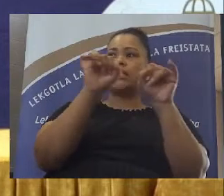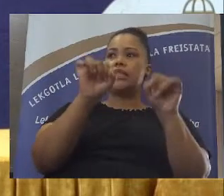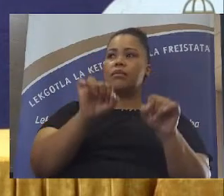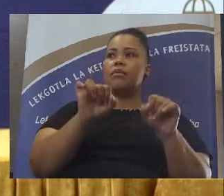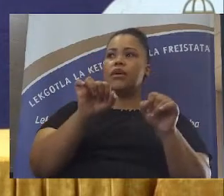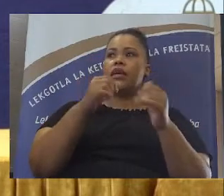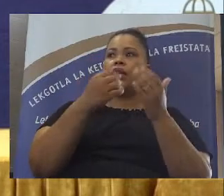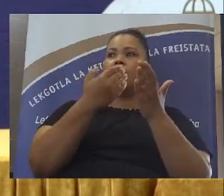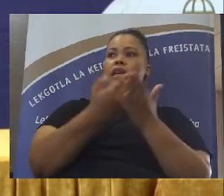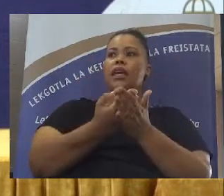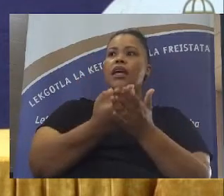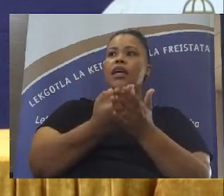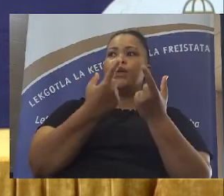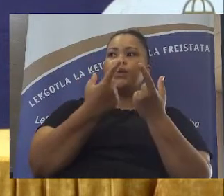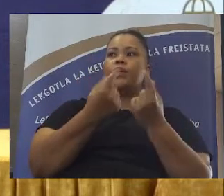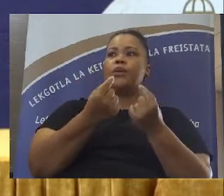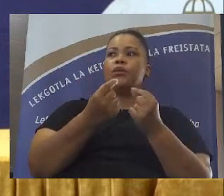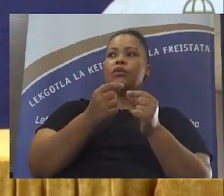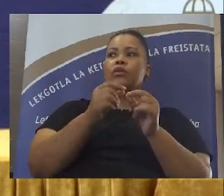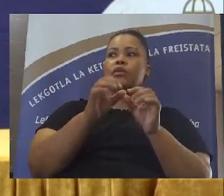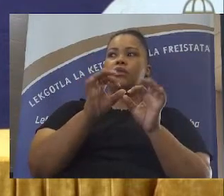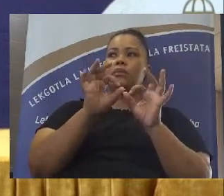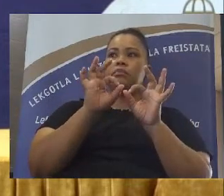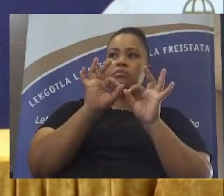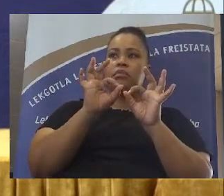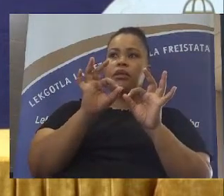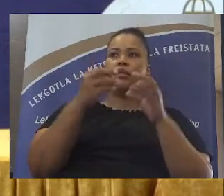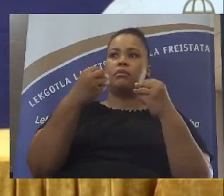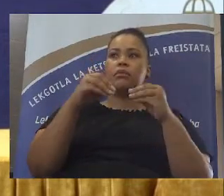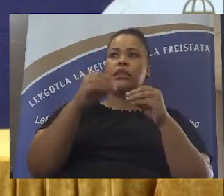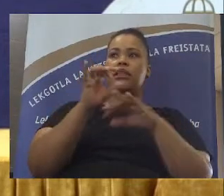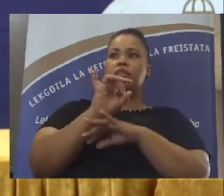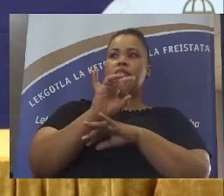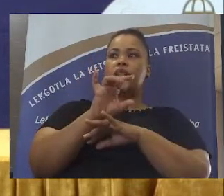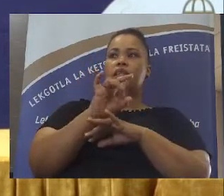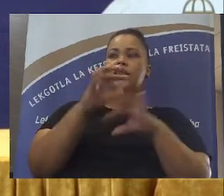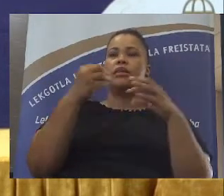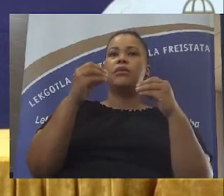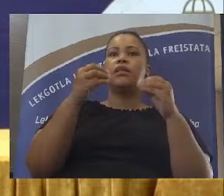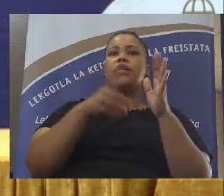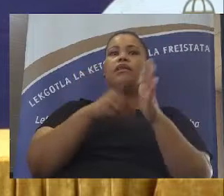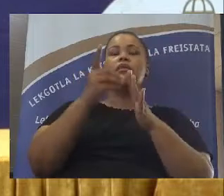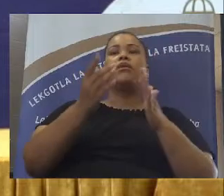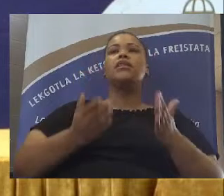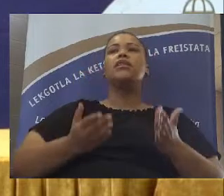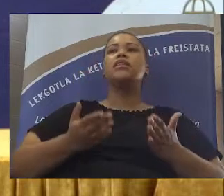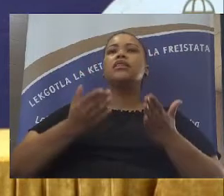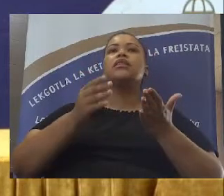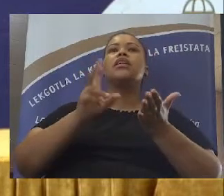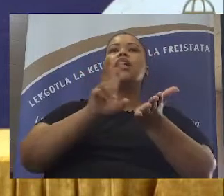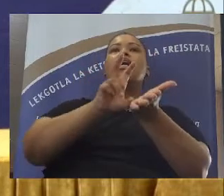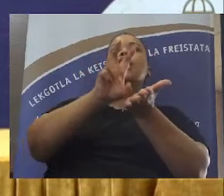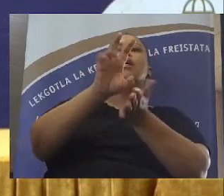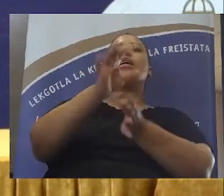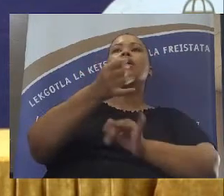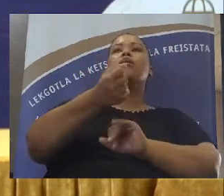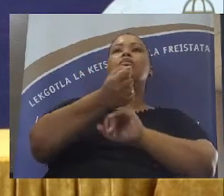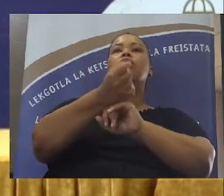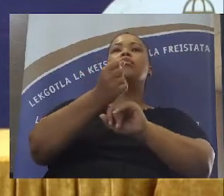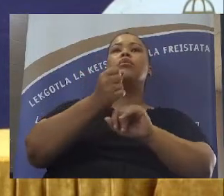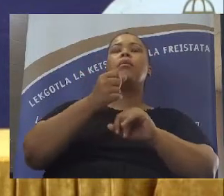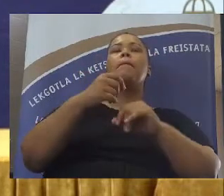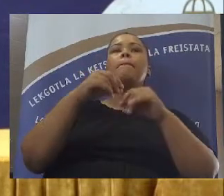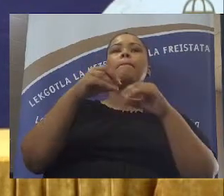offer the most efficient business advice, business development services, investment support, business facilitation